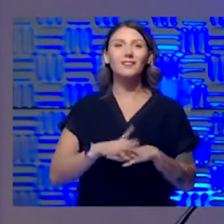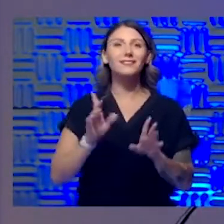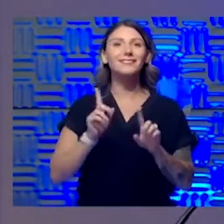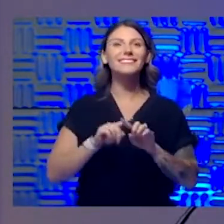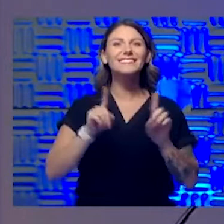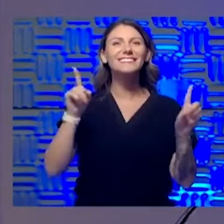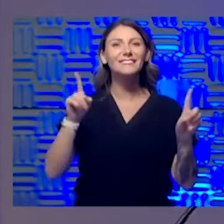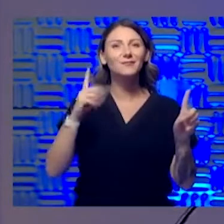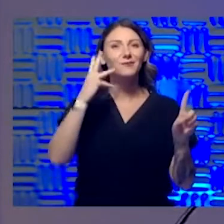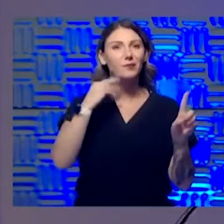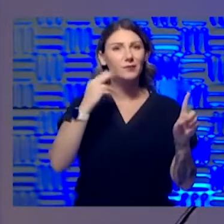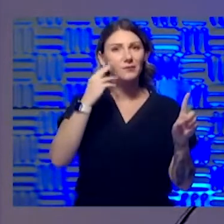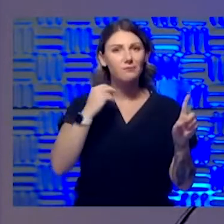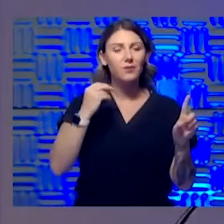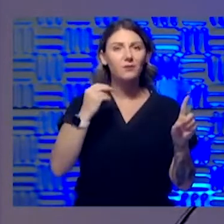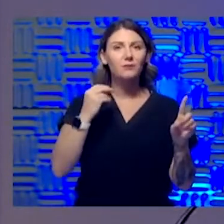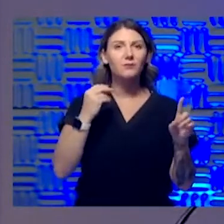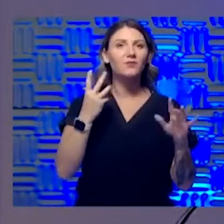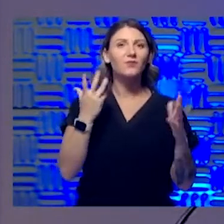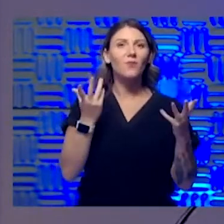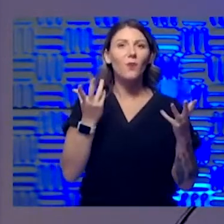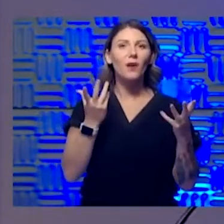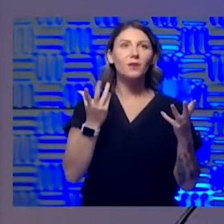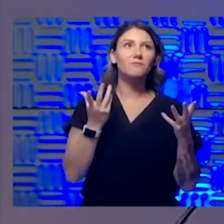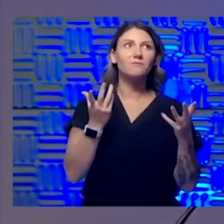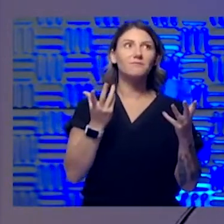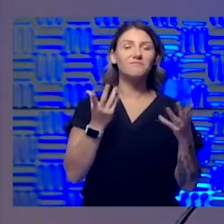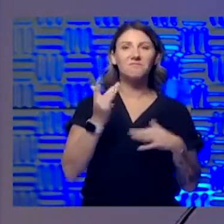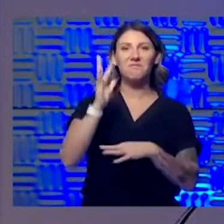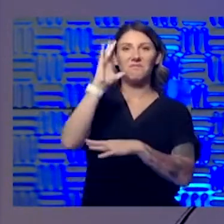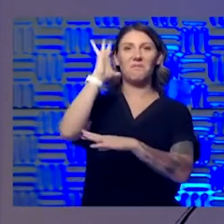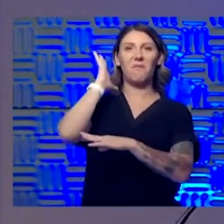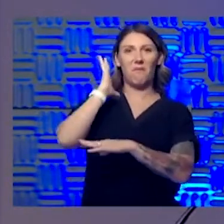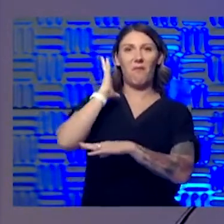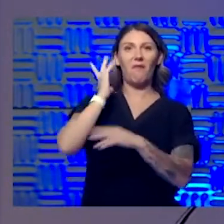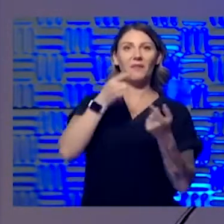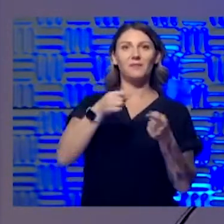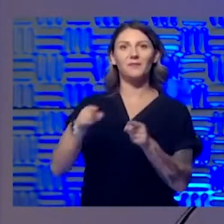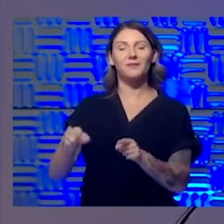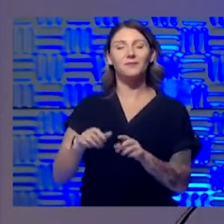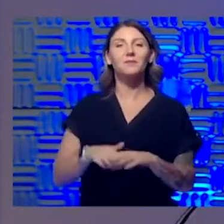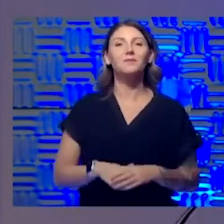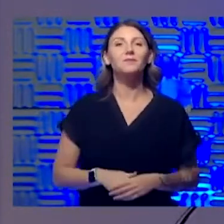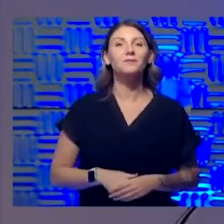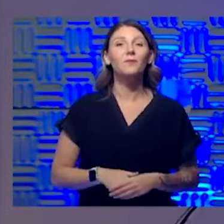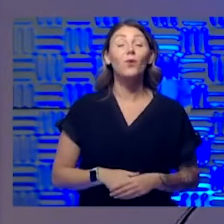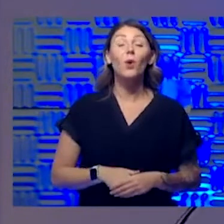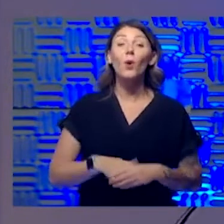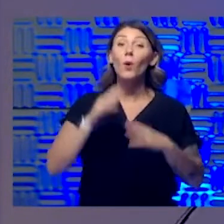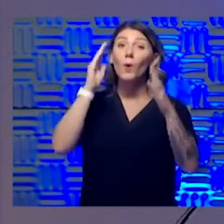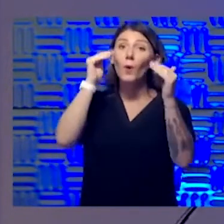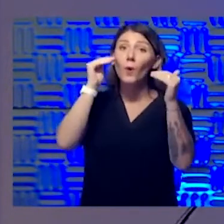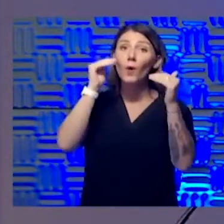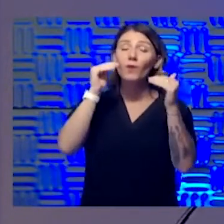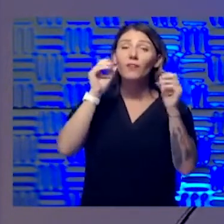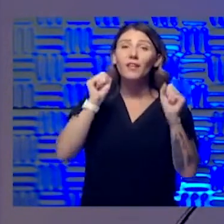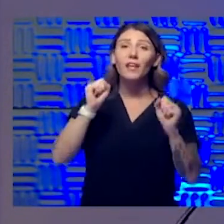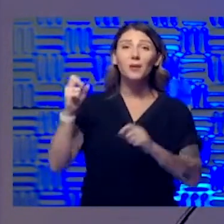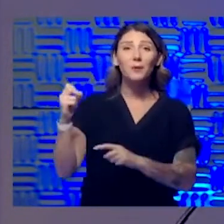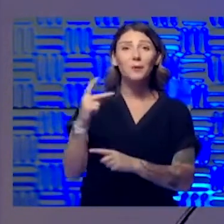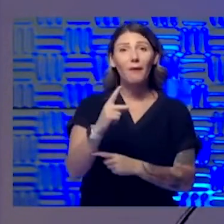different experience than what it normally is. And I hope that eventually we'll be able to get back